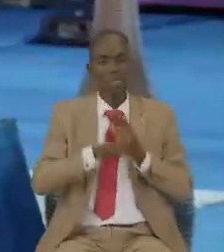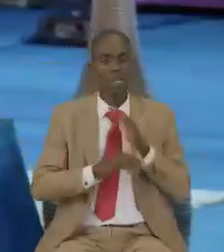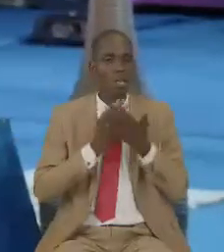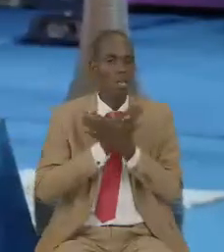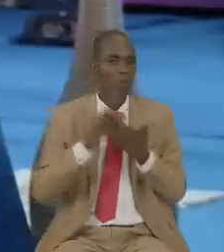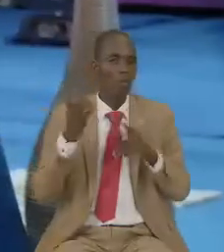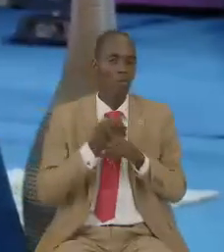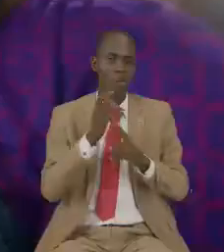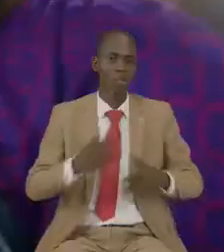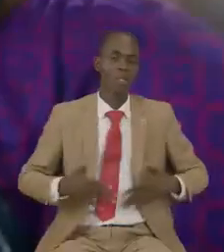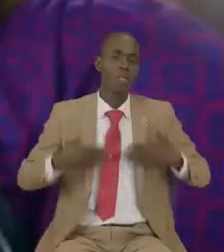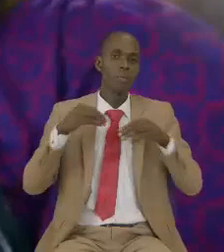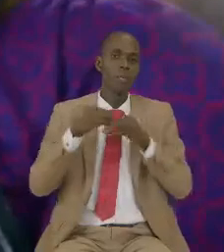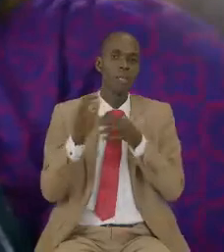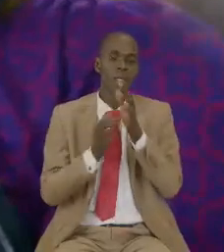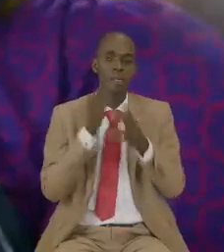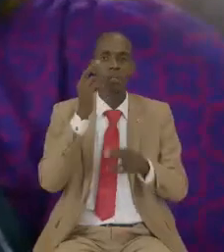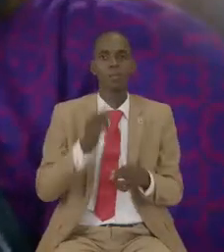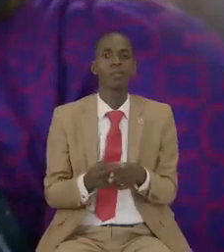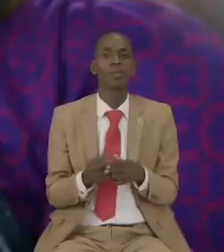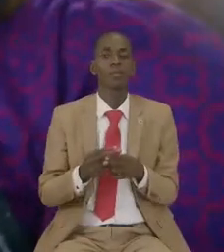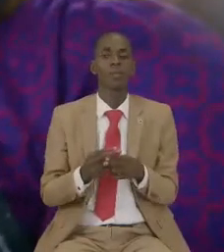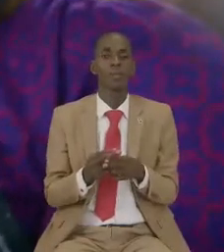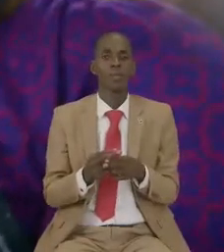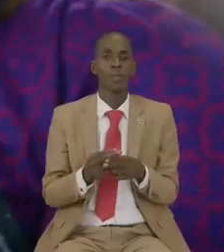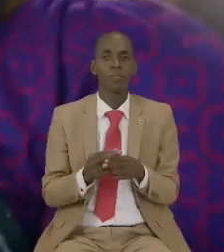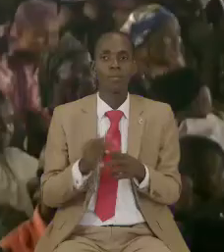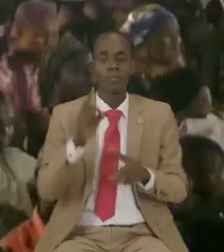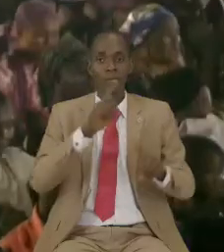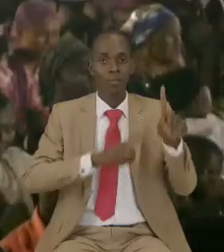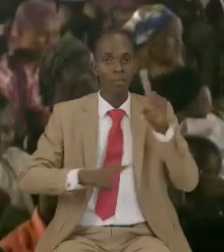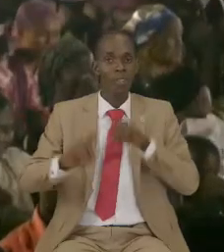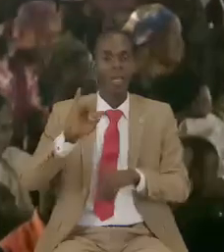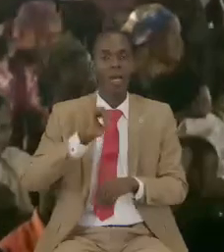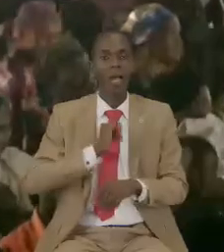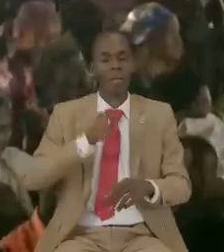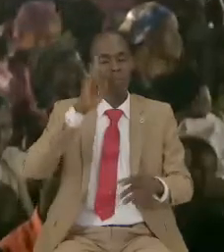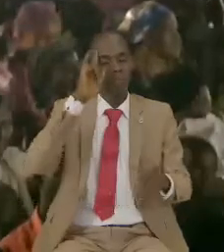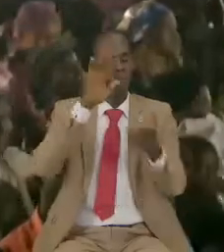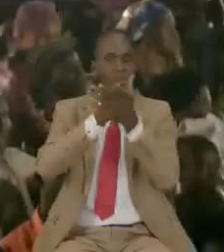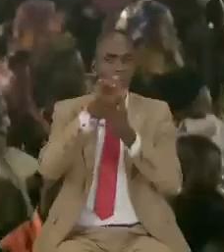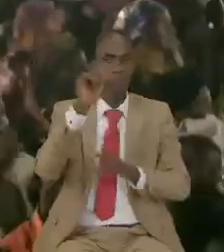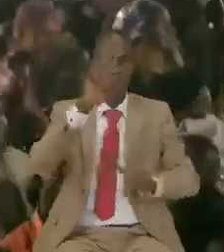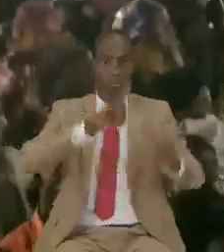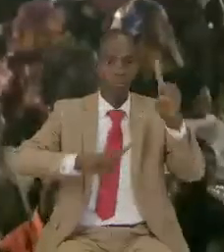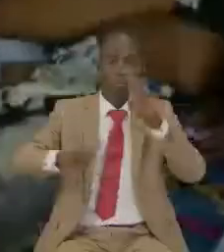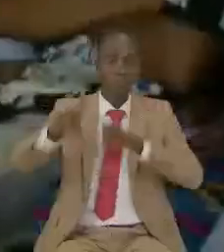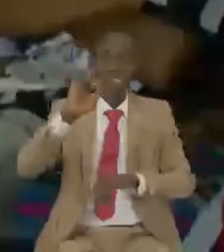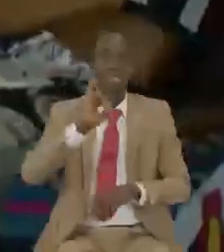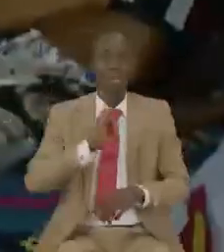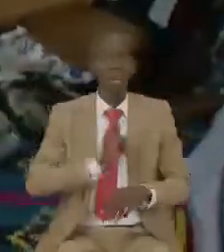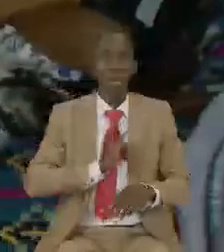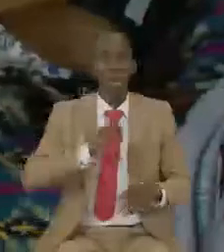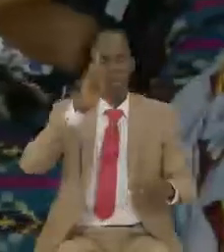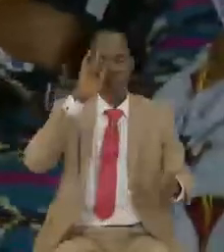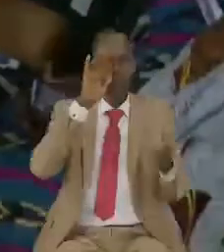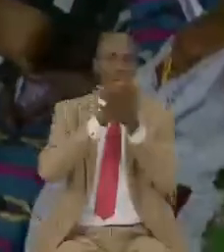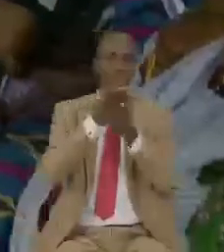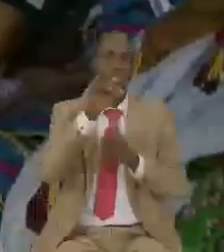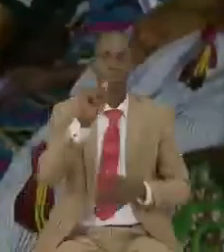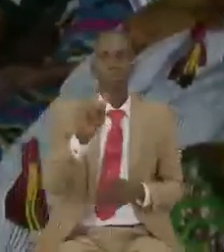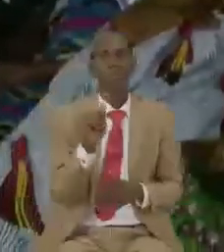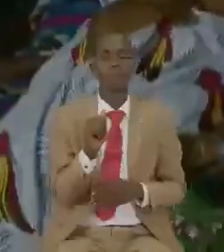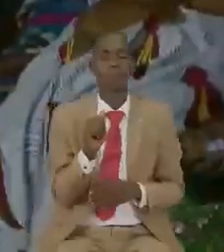your life tonight. Say, I believe. Say that again. I believe. Look